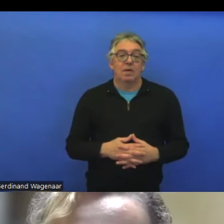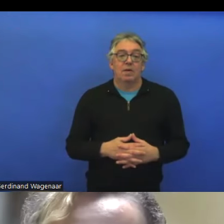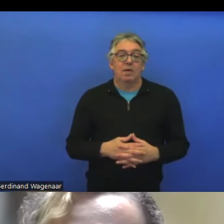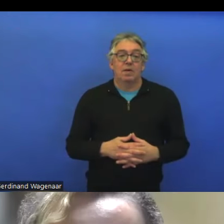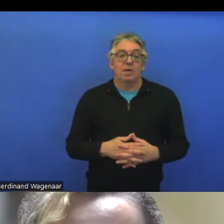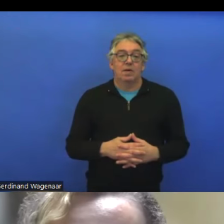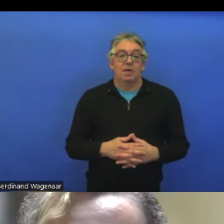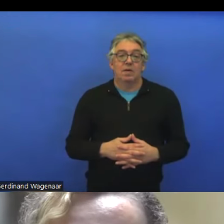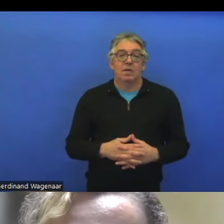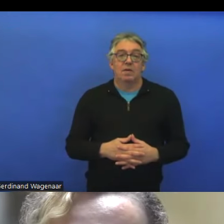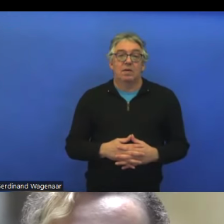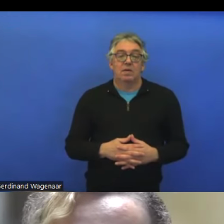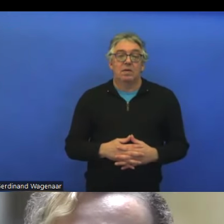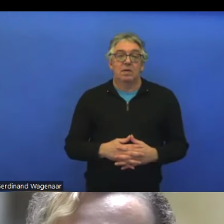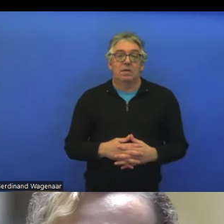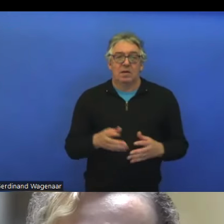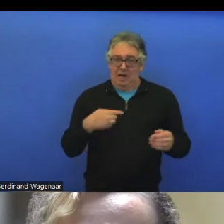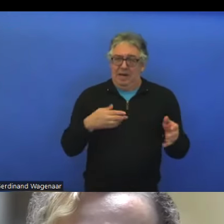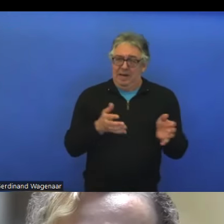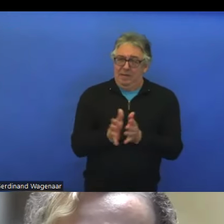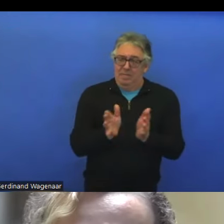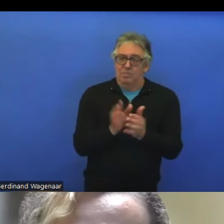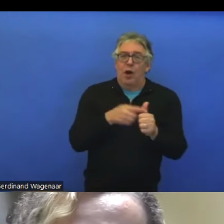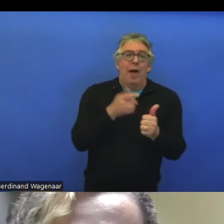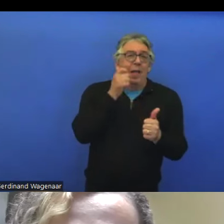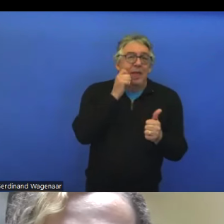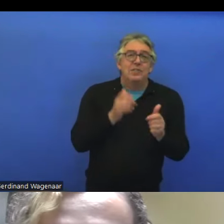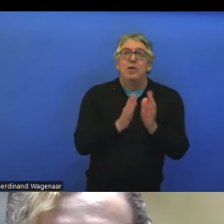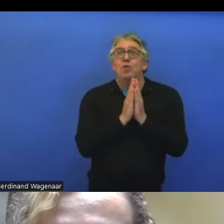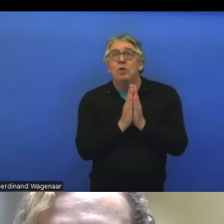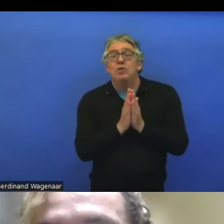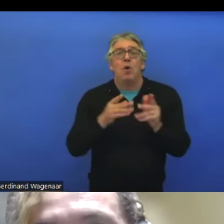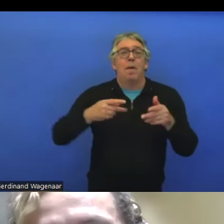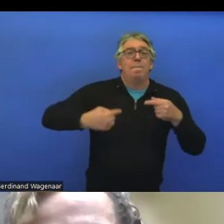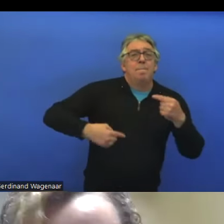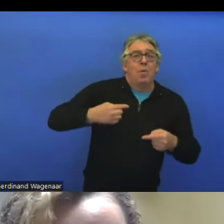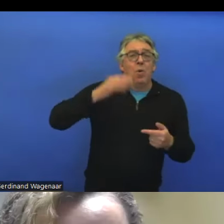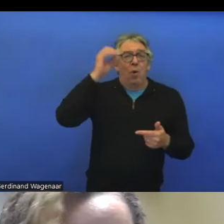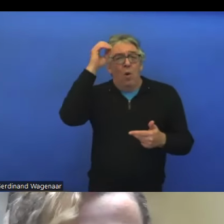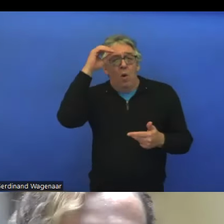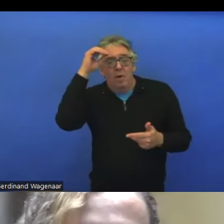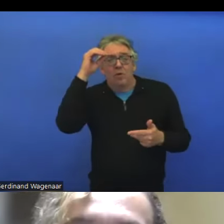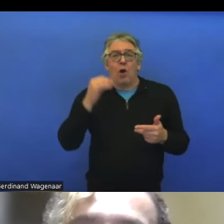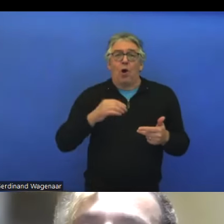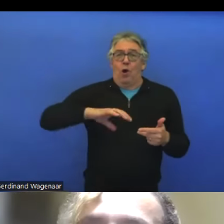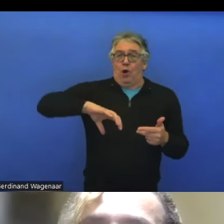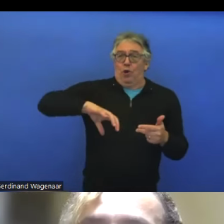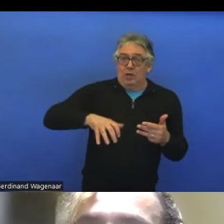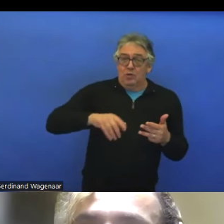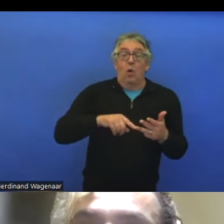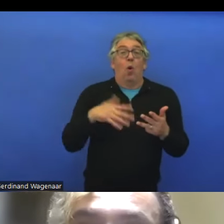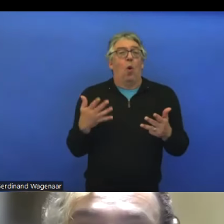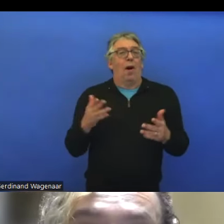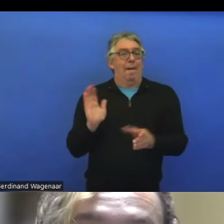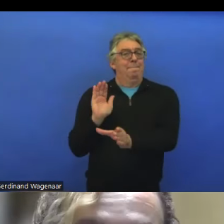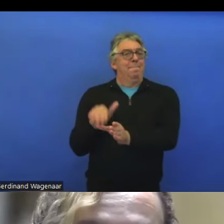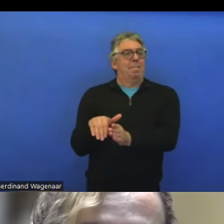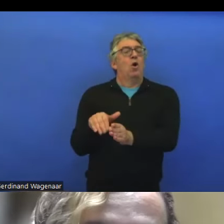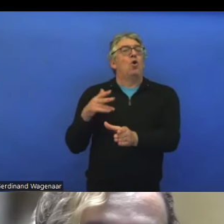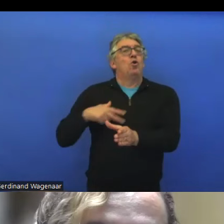mentioned to you the 5 grounds. So ethnicity, religion, political opinion, nationality, and membership of a particular social group. So we